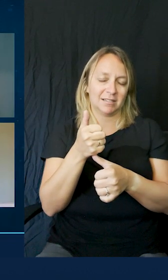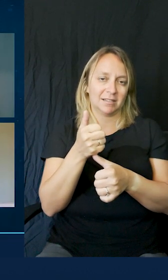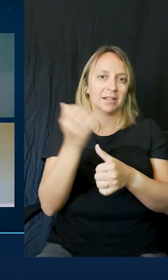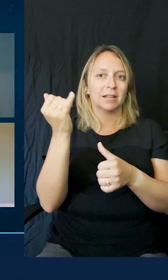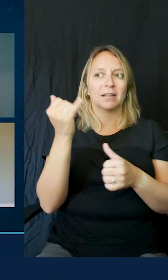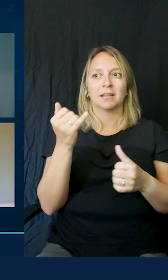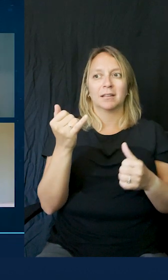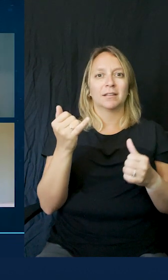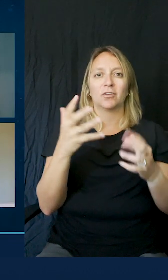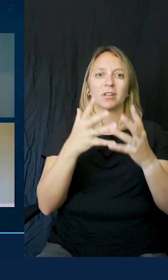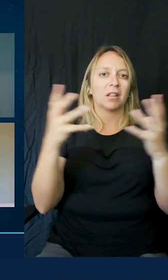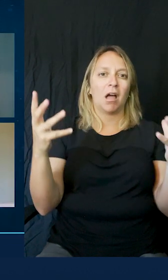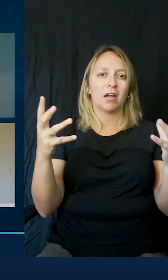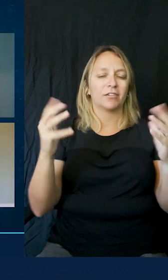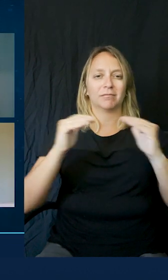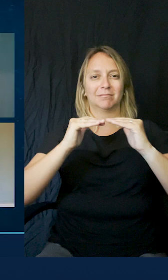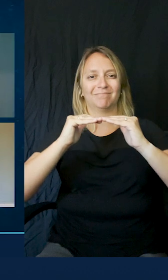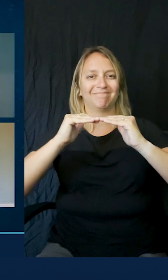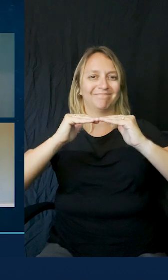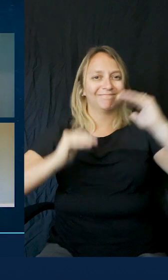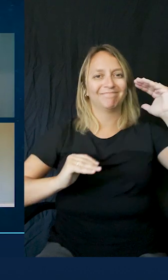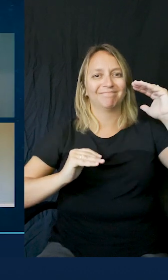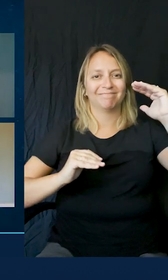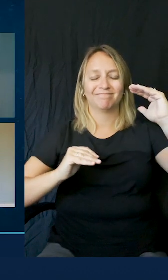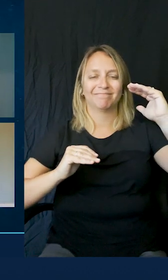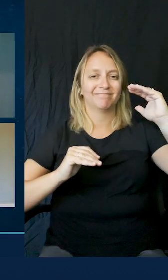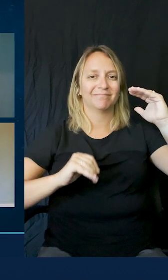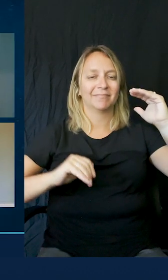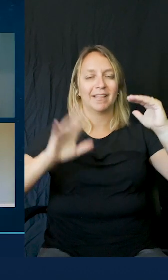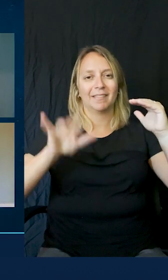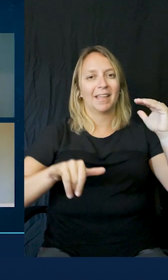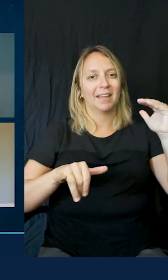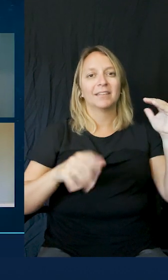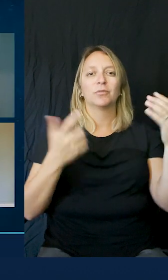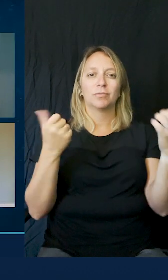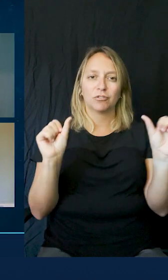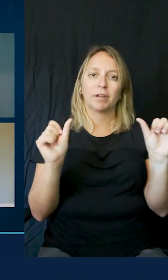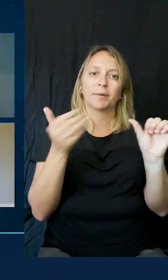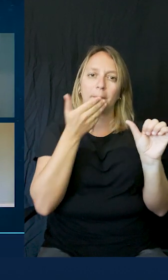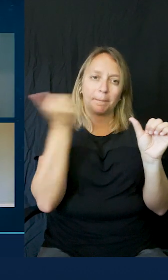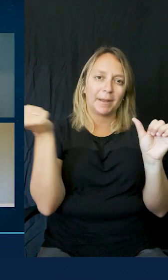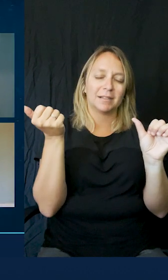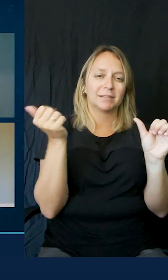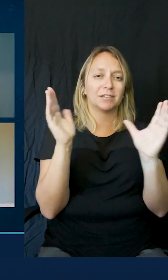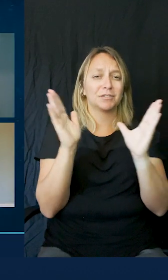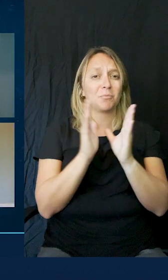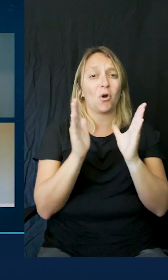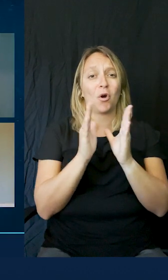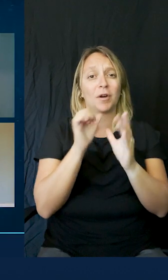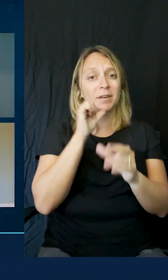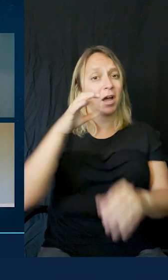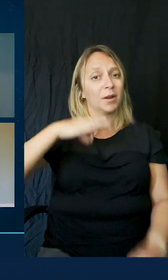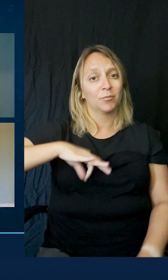lot of inequity in marine mammal science in particular, and so we're doing our best as a small nonprofit